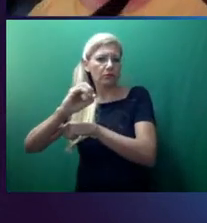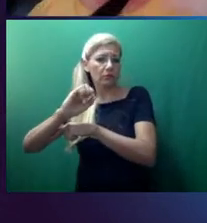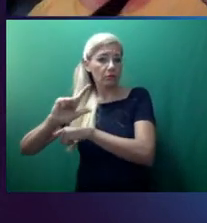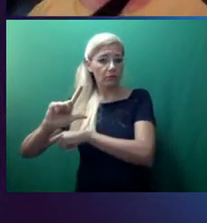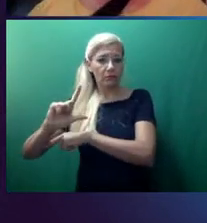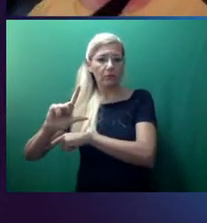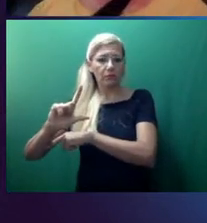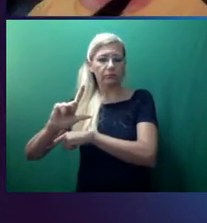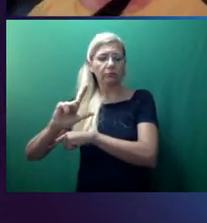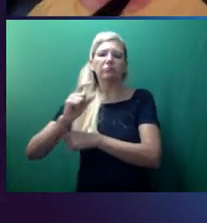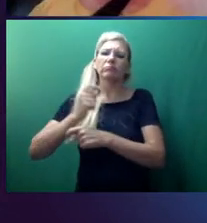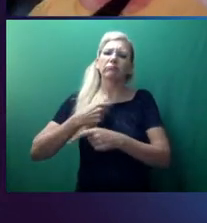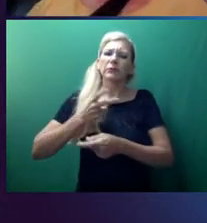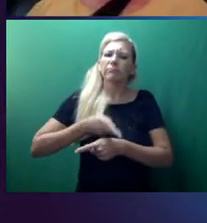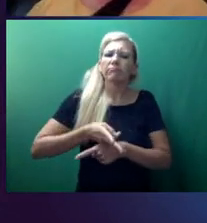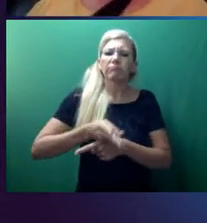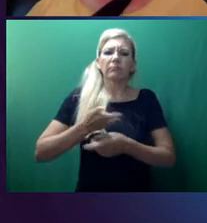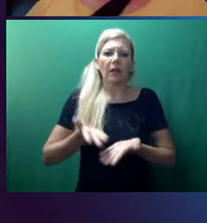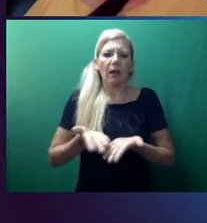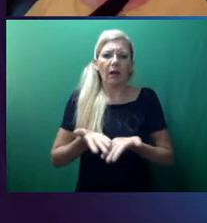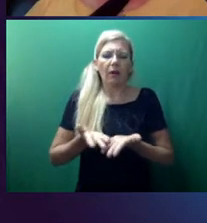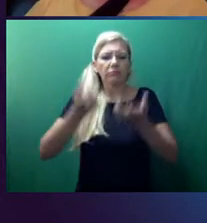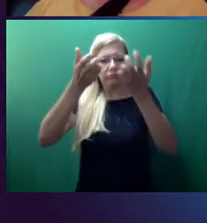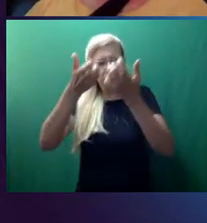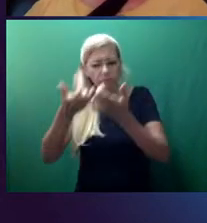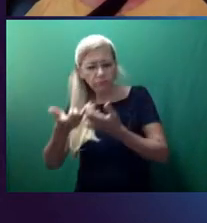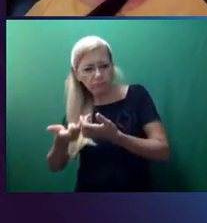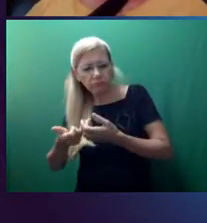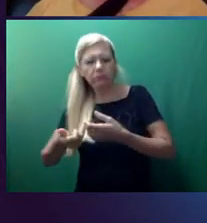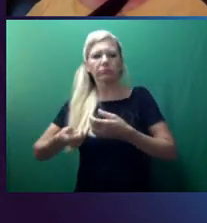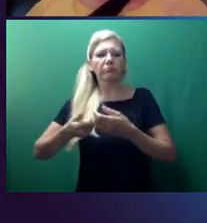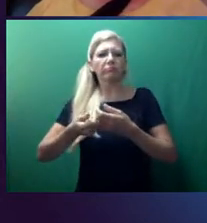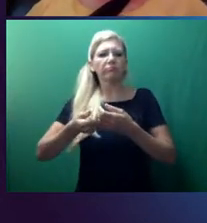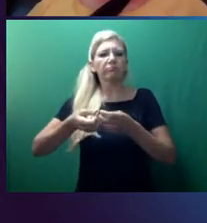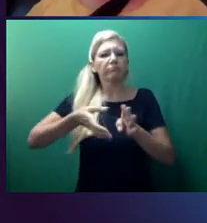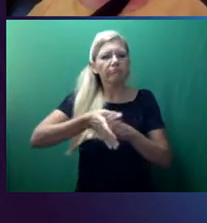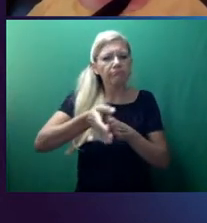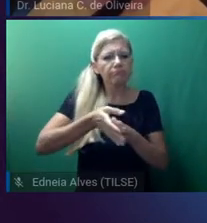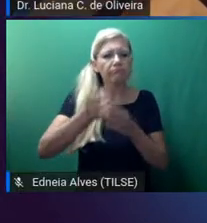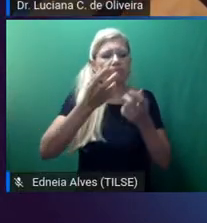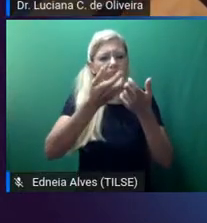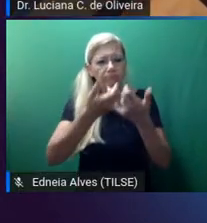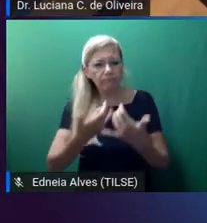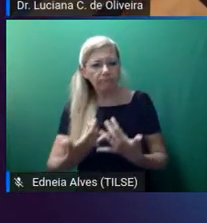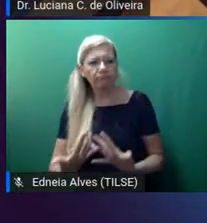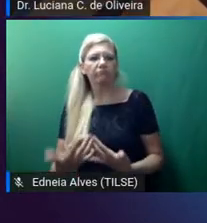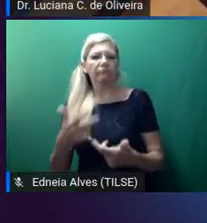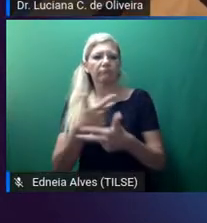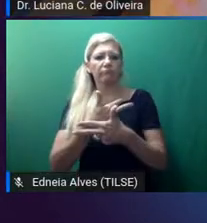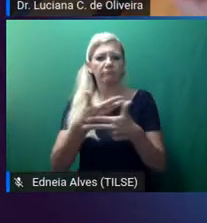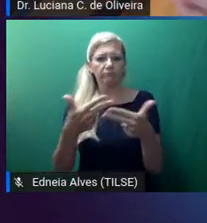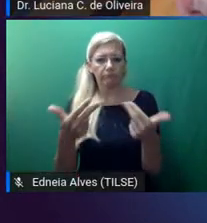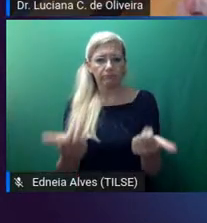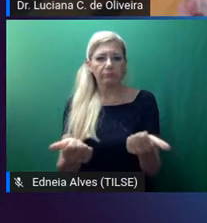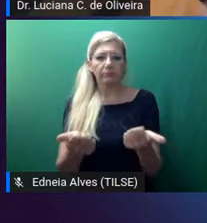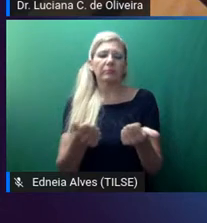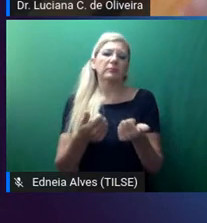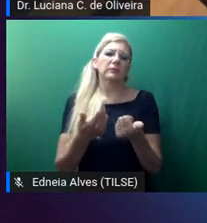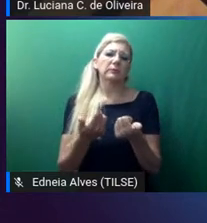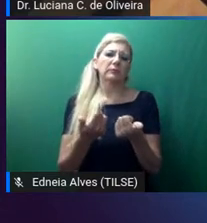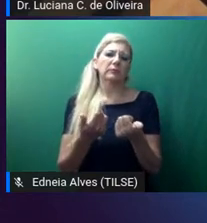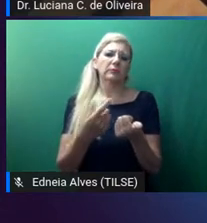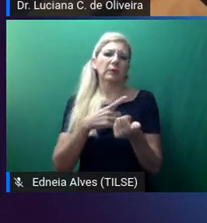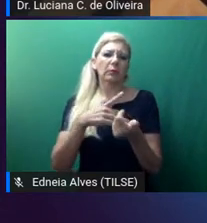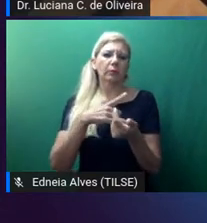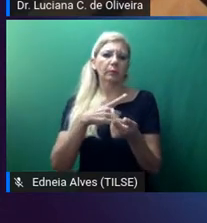ask you some questions for consideration, okay? And hopefully you can type the answers down